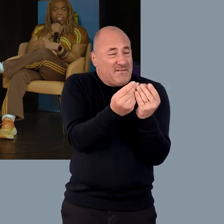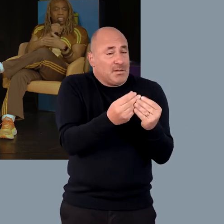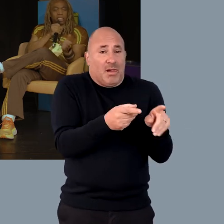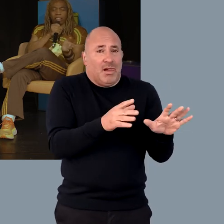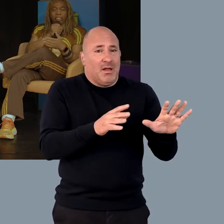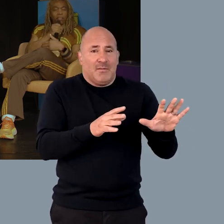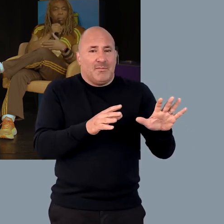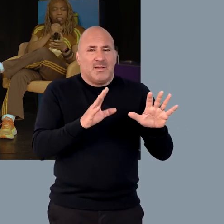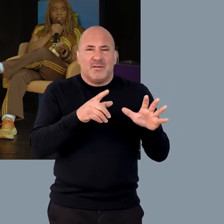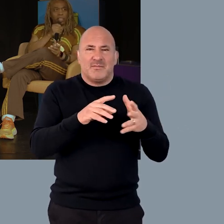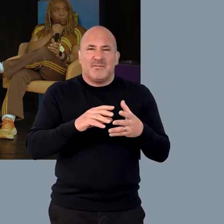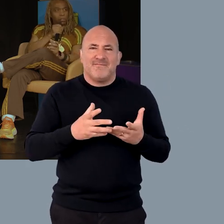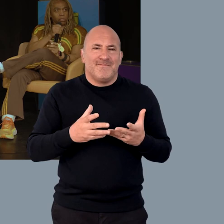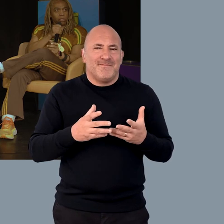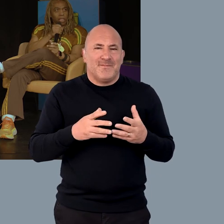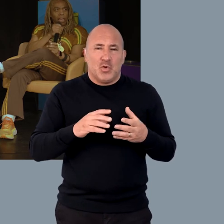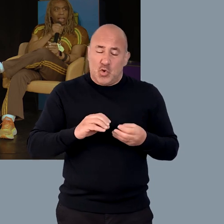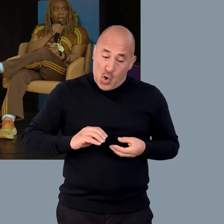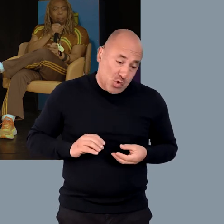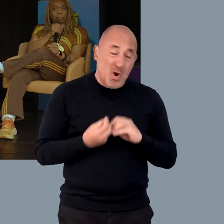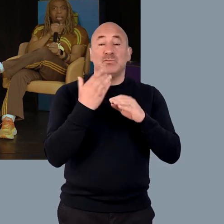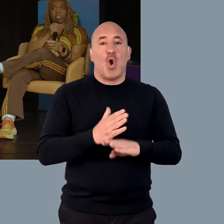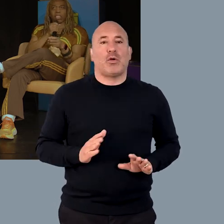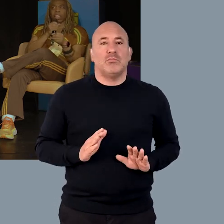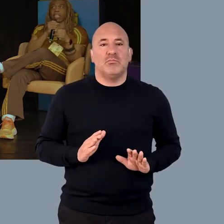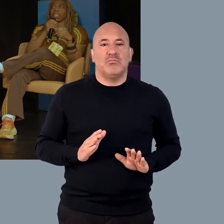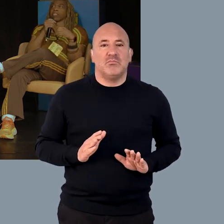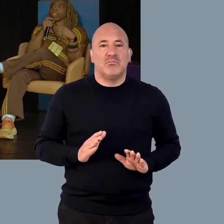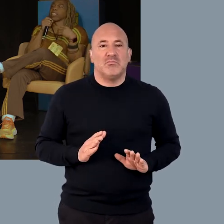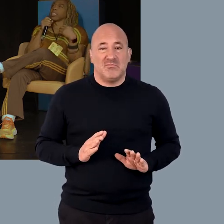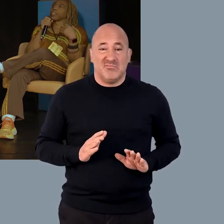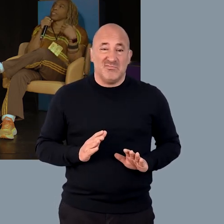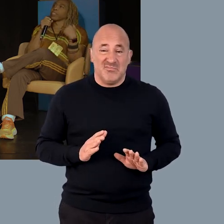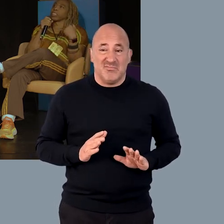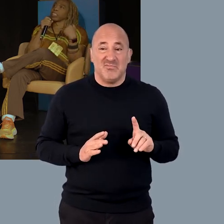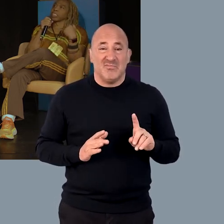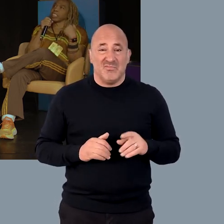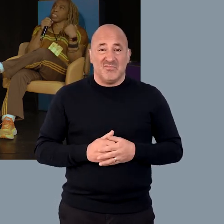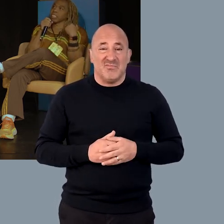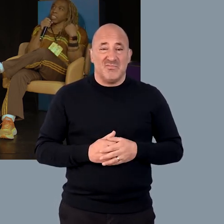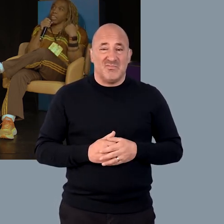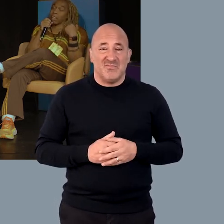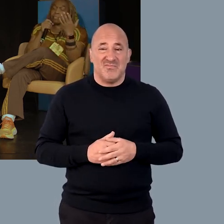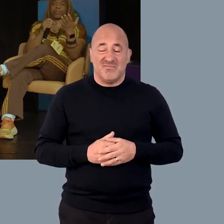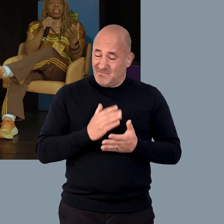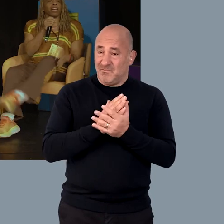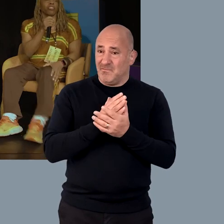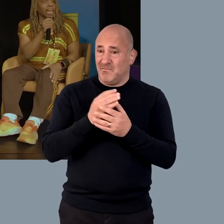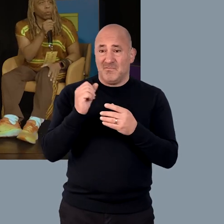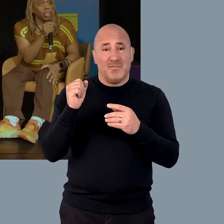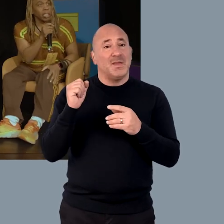you know they're just almost invisible um but the the the the the